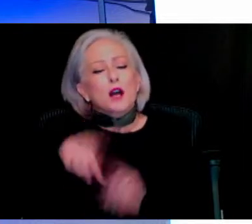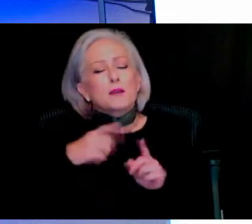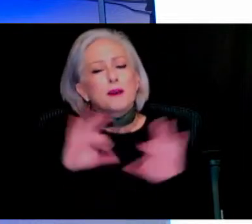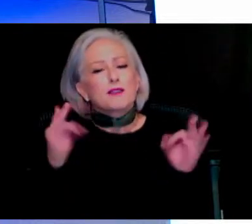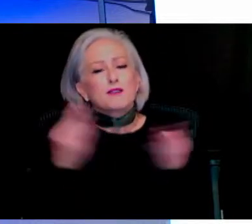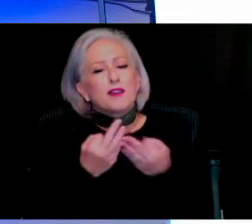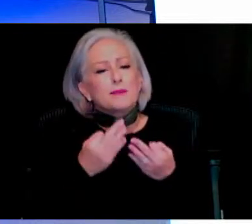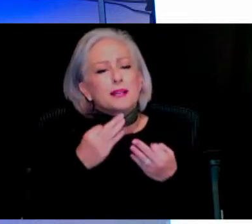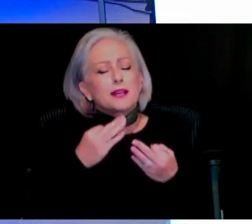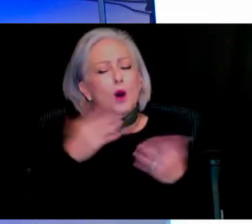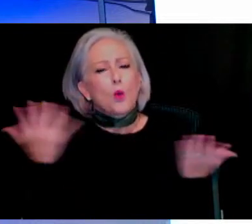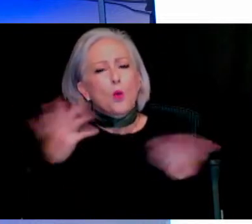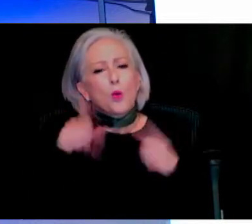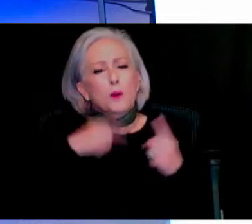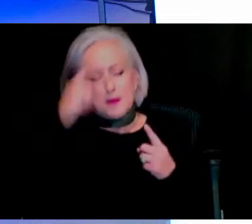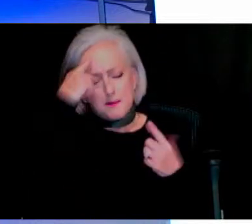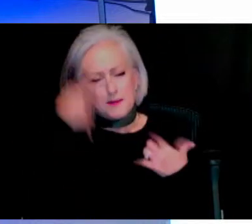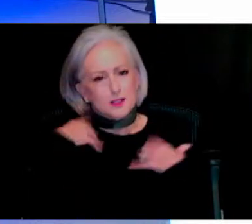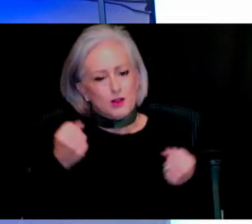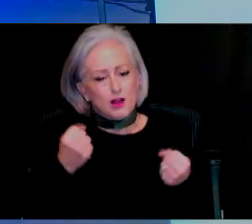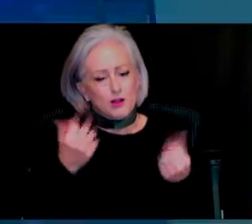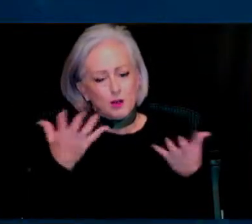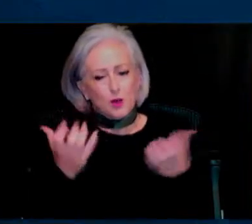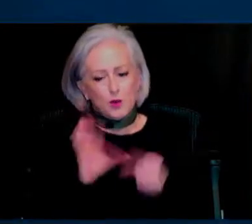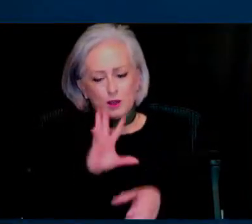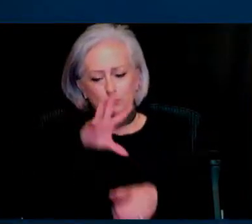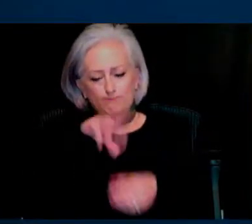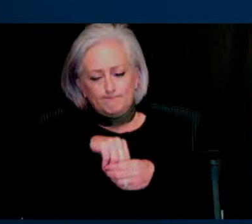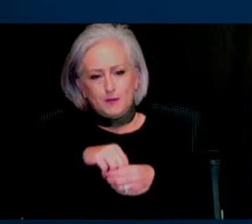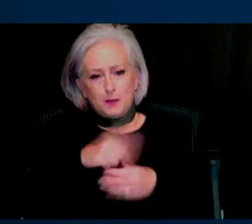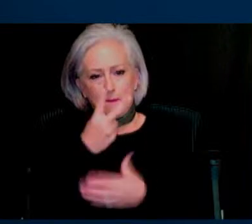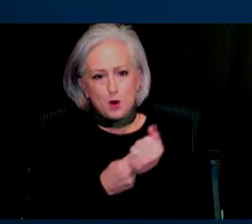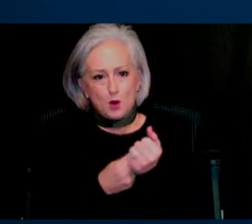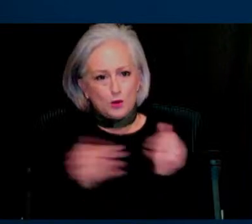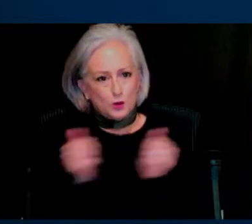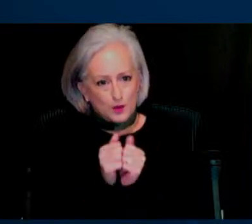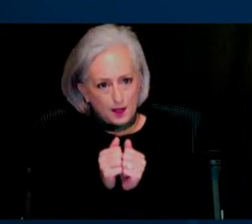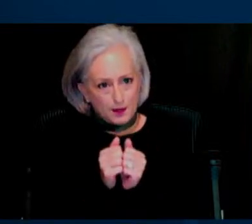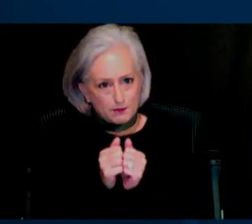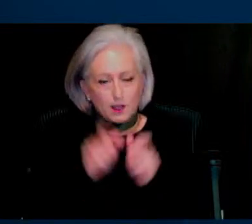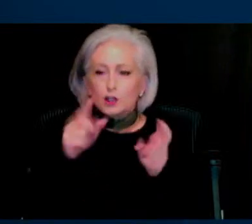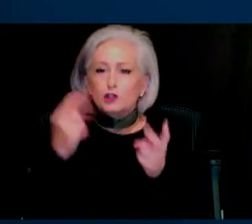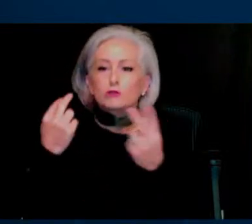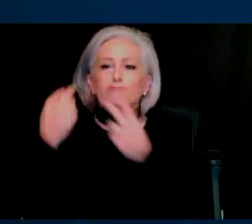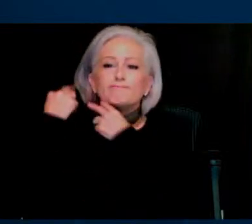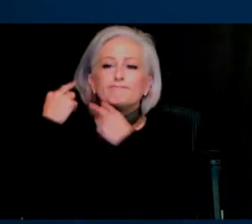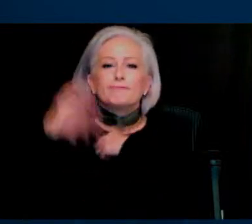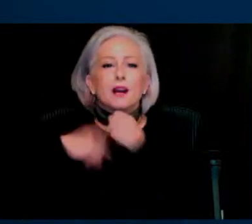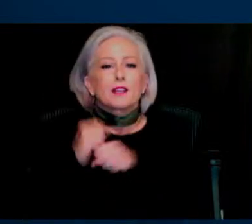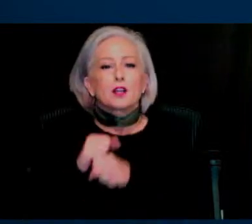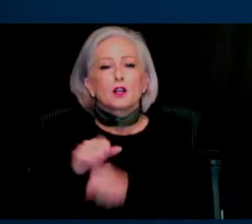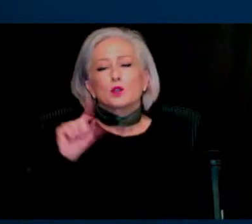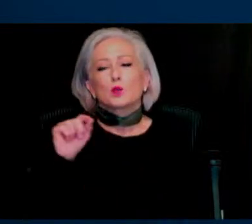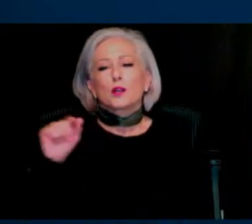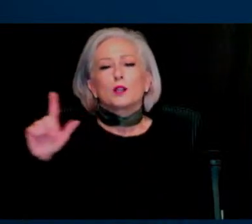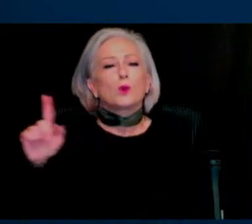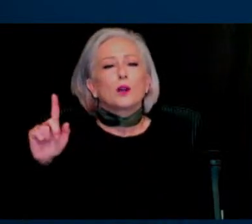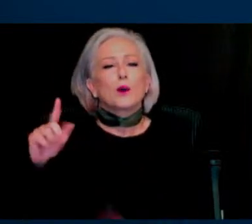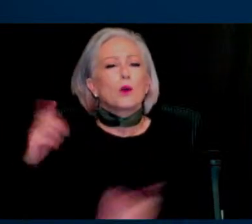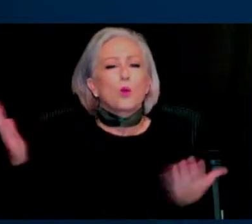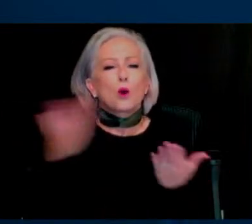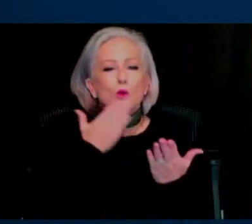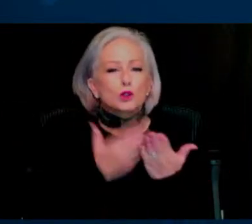combine the two. So families should take time to reflect on 2021. What went well? What was good? What Yeah. were